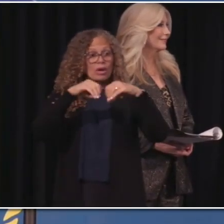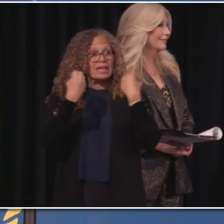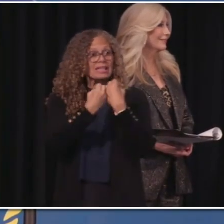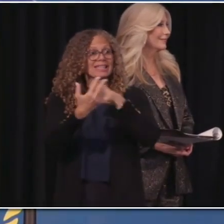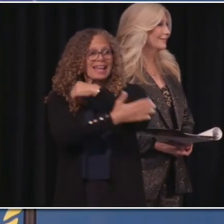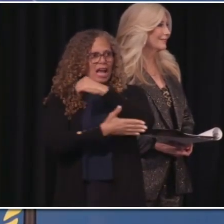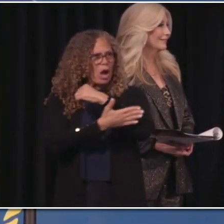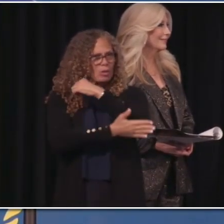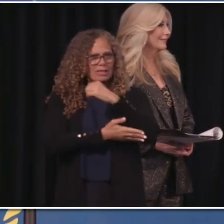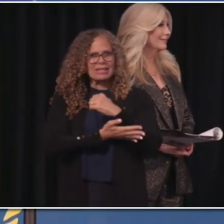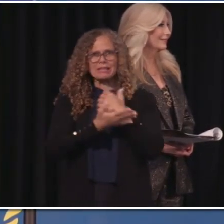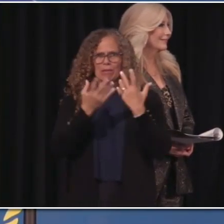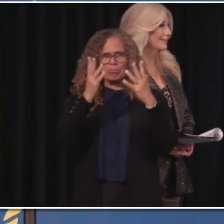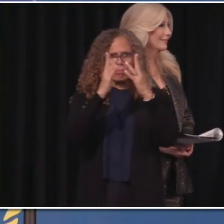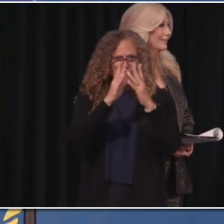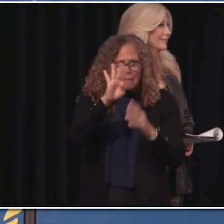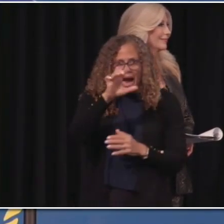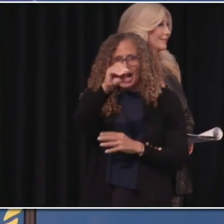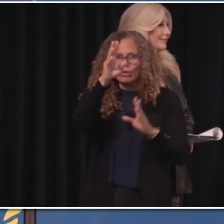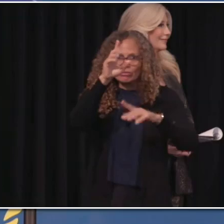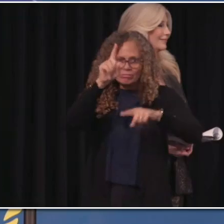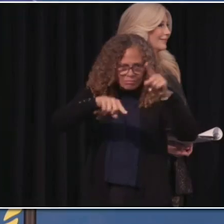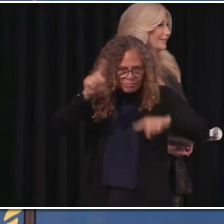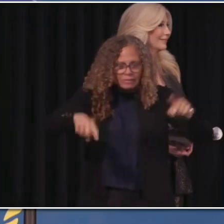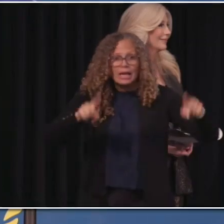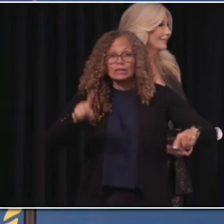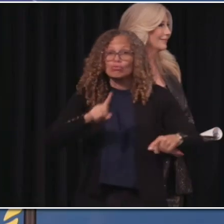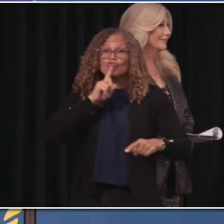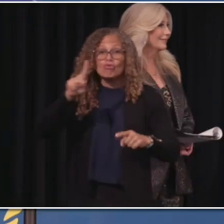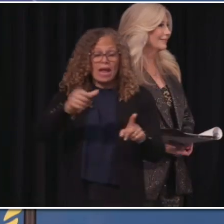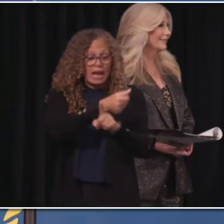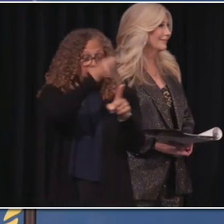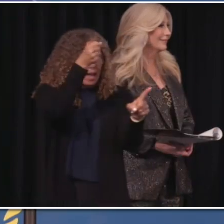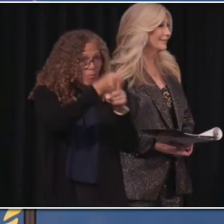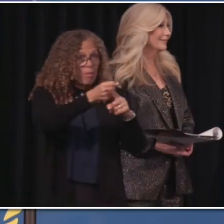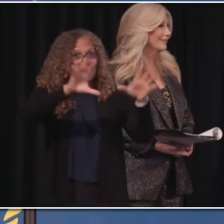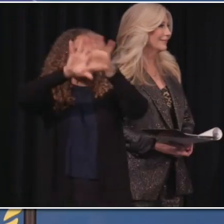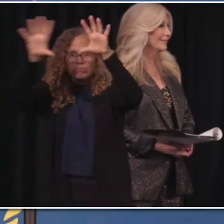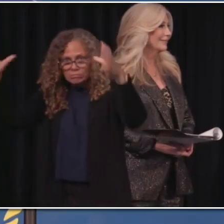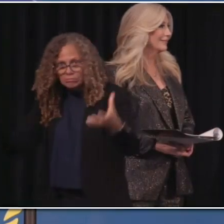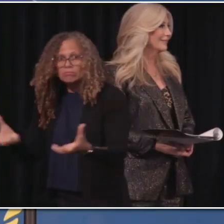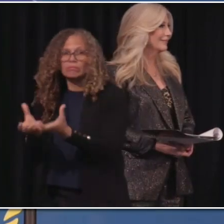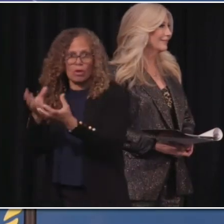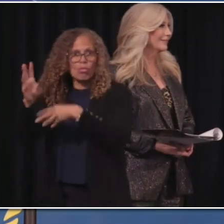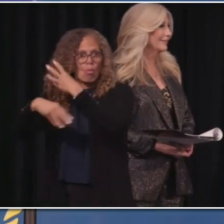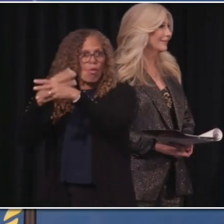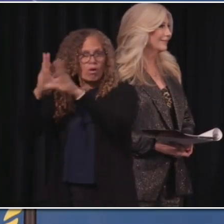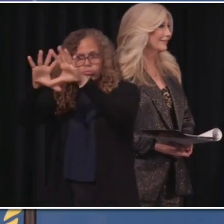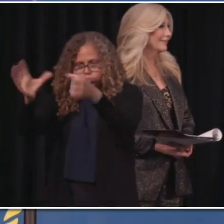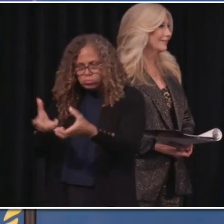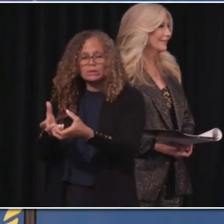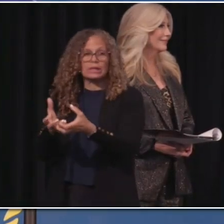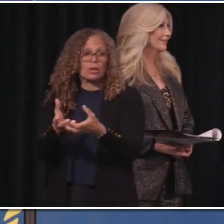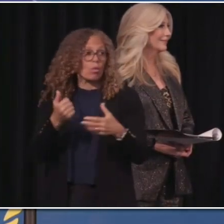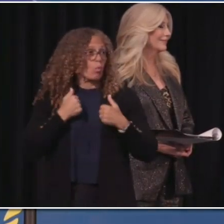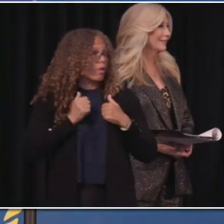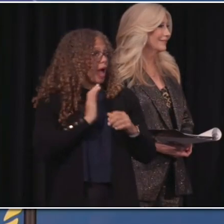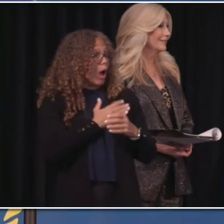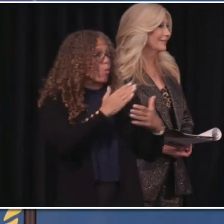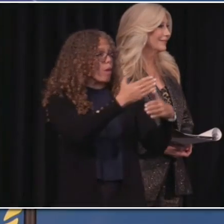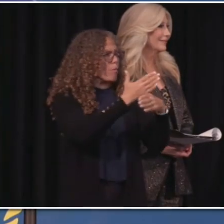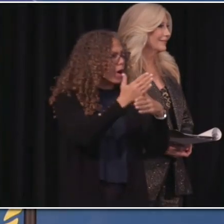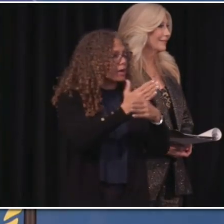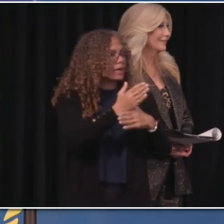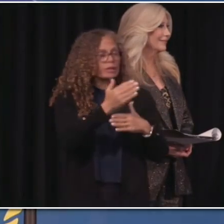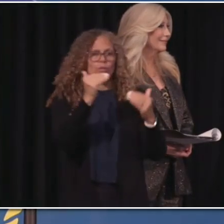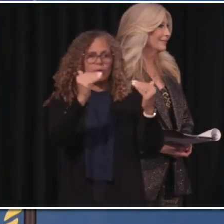most biodiverse region, our work has global implications and impact. Together with our partners, we advance